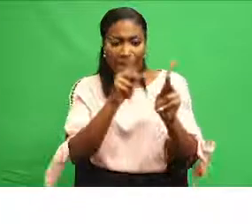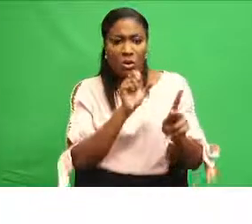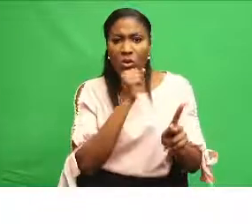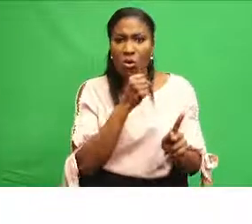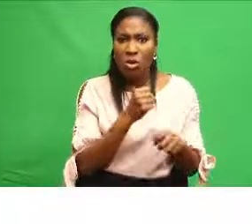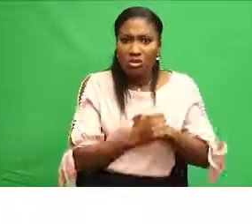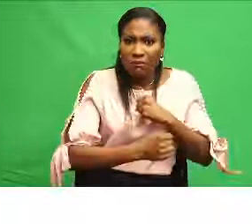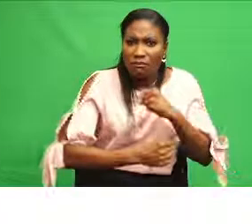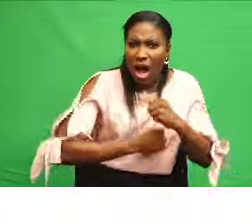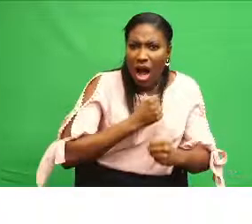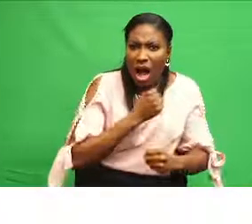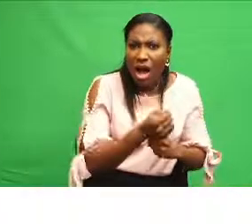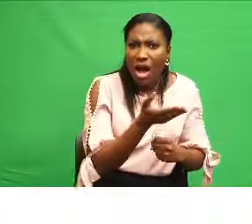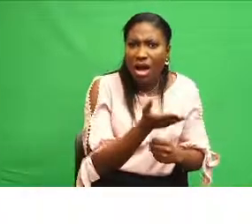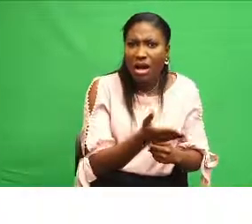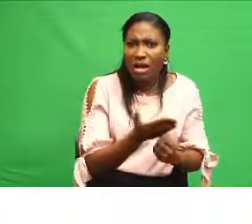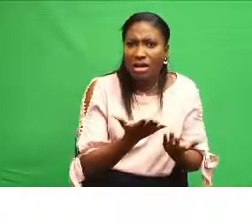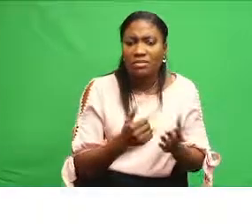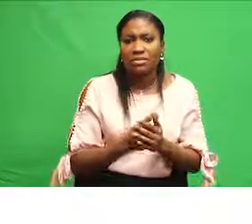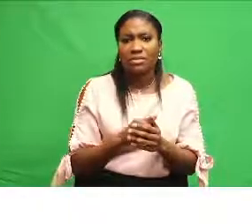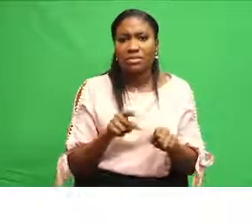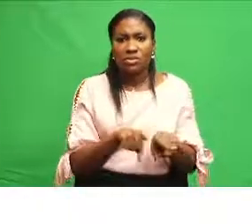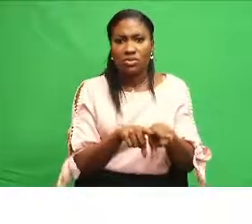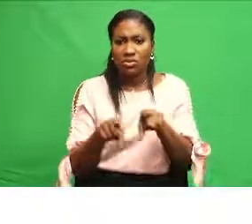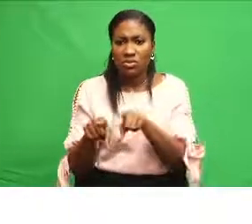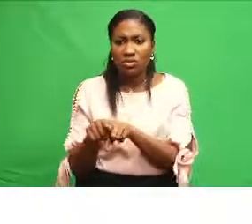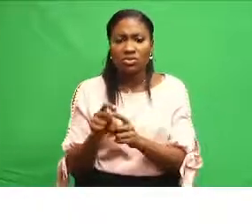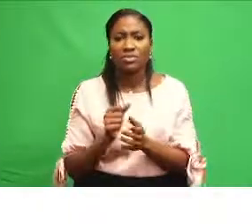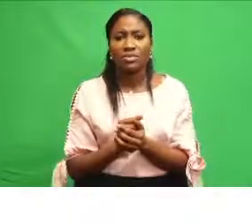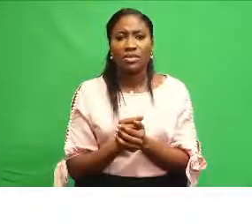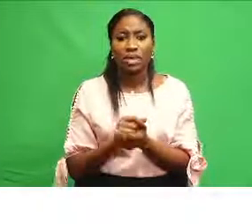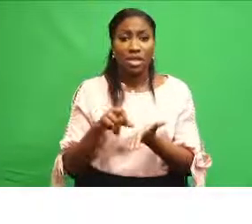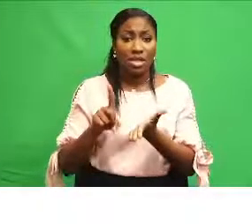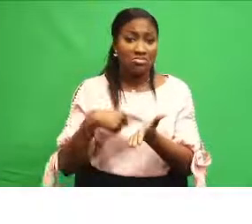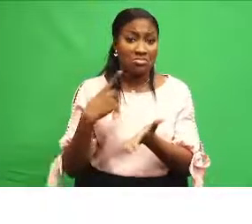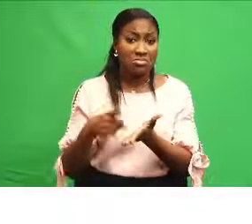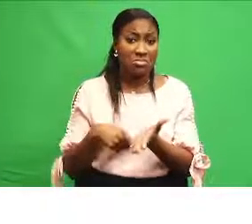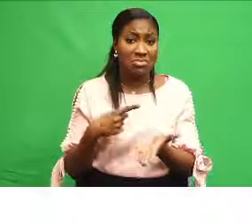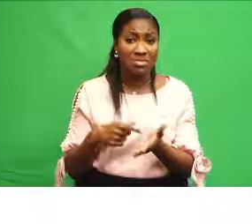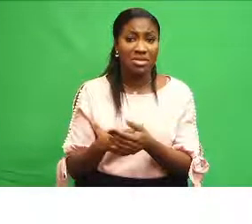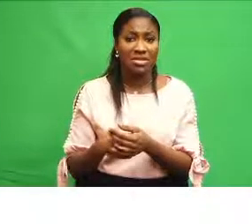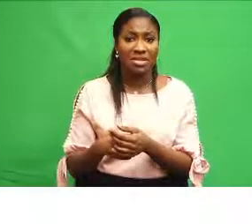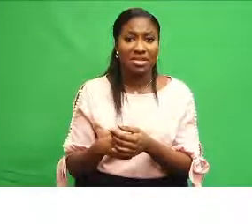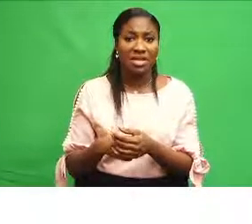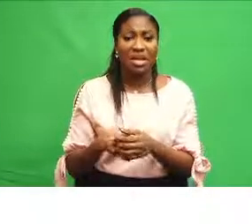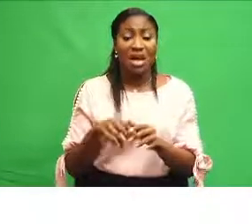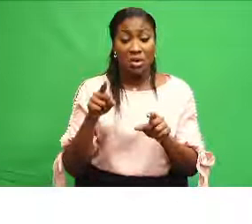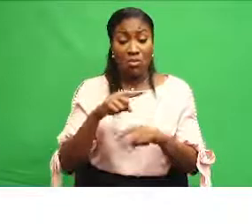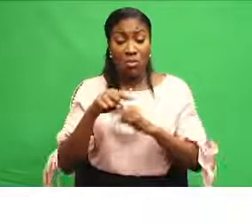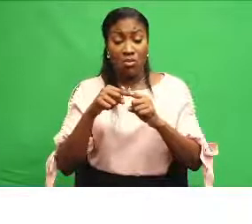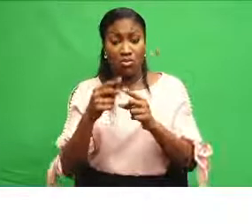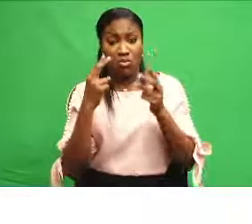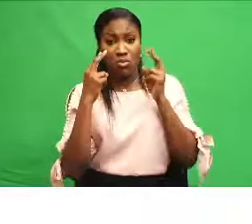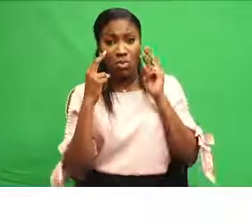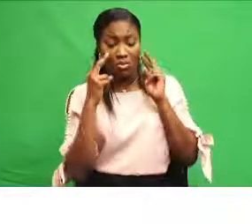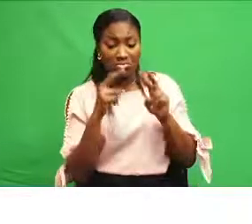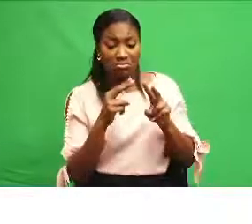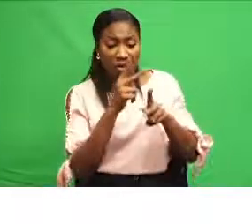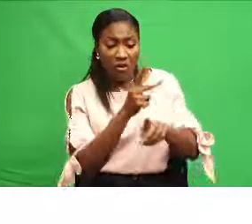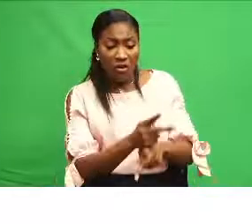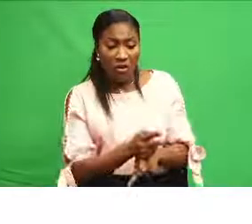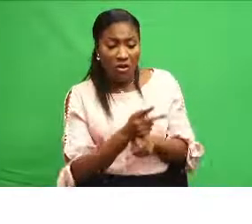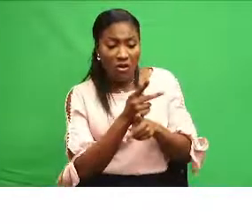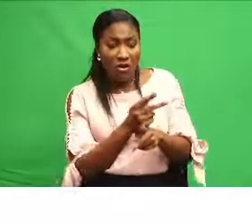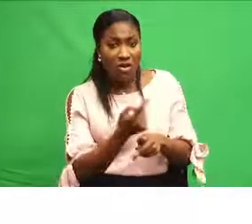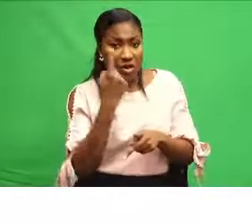interest in the amount of money being spent on the older person, and a promise of lifelong care, and the threat that if they